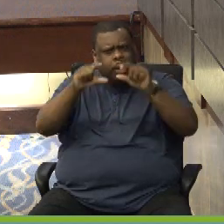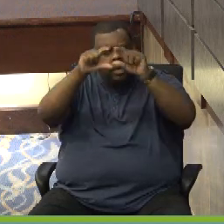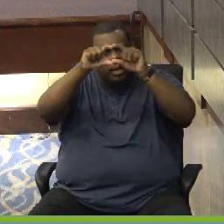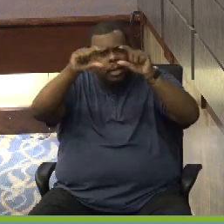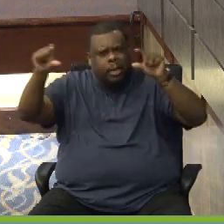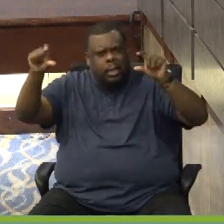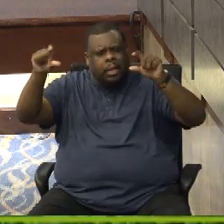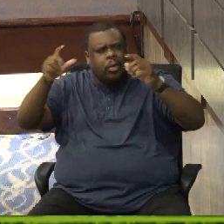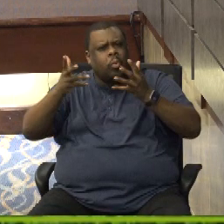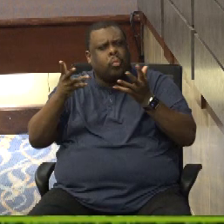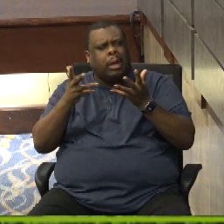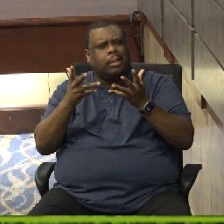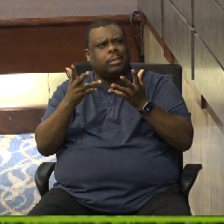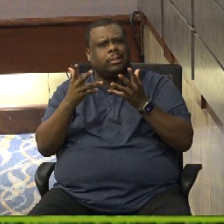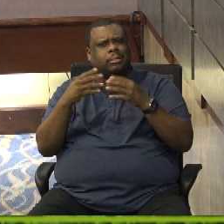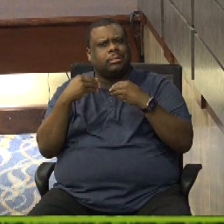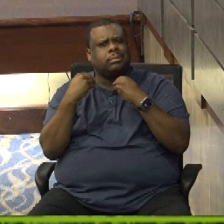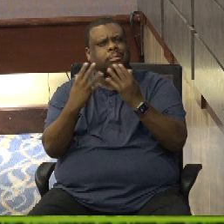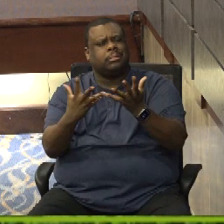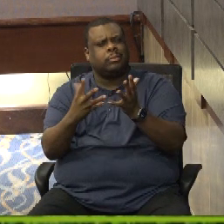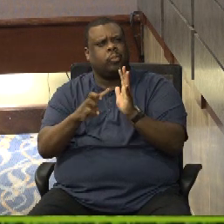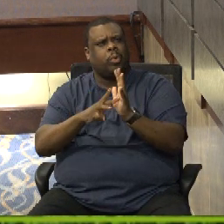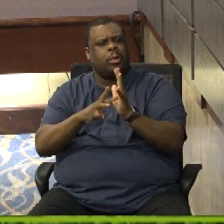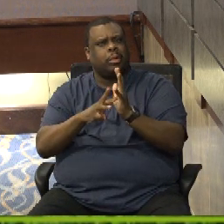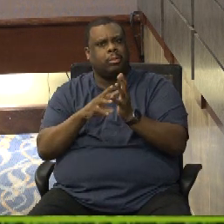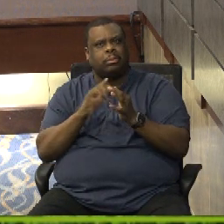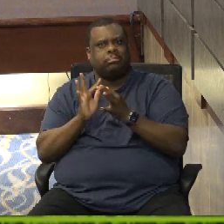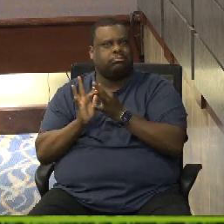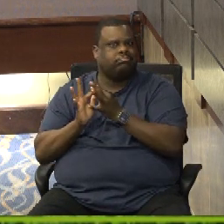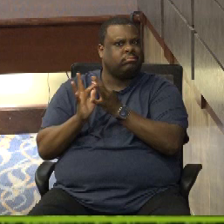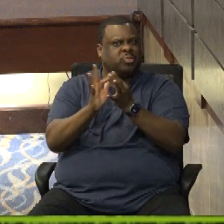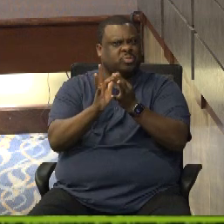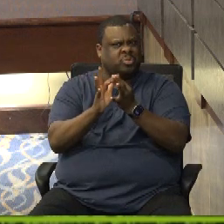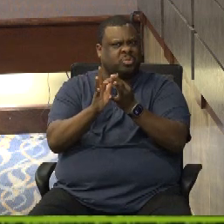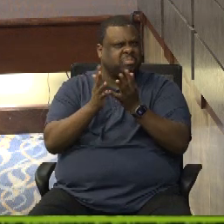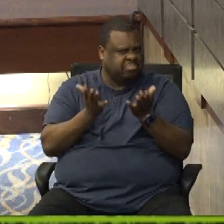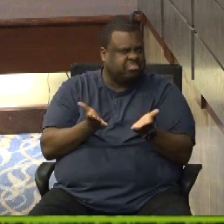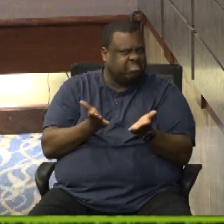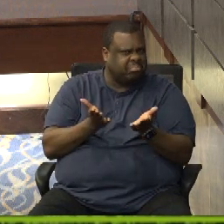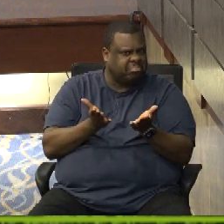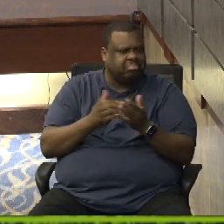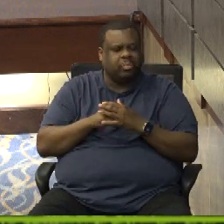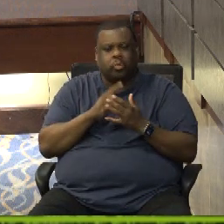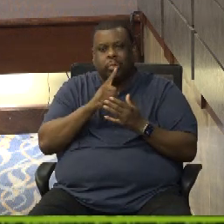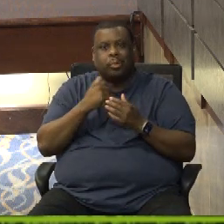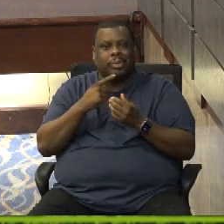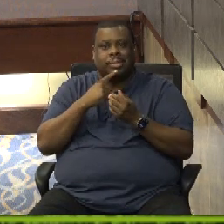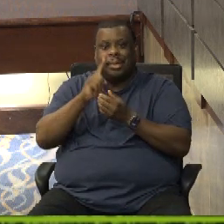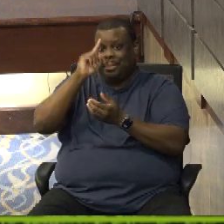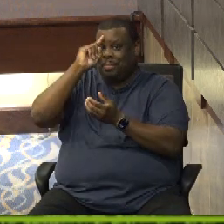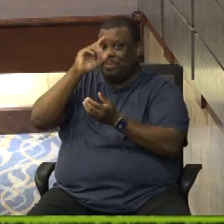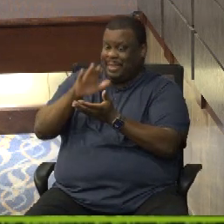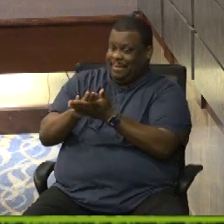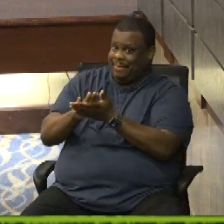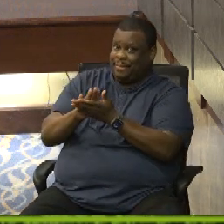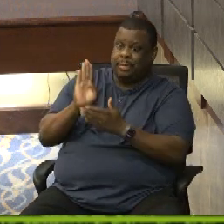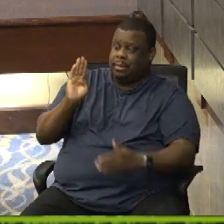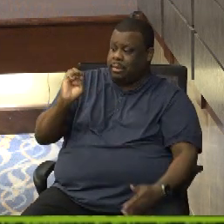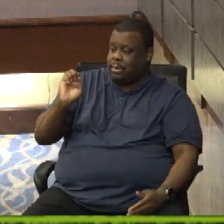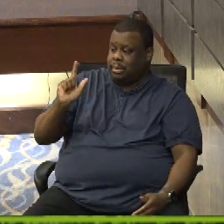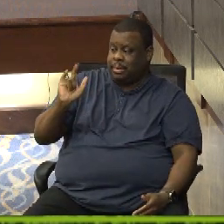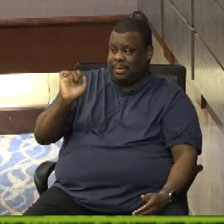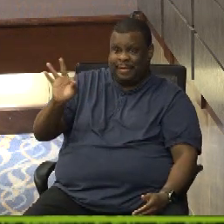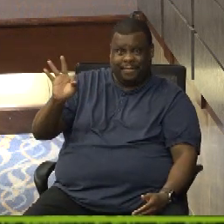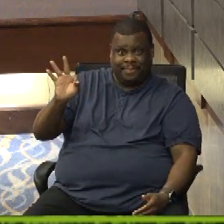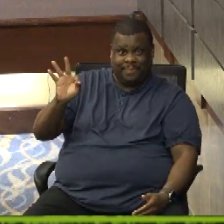special? So we started thinking about how can we use this word believe, right, in interesting ways. And we were blown away by all the things